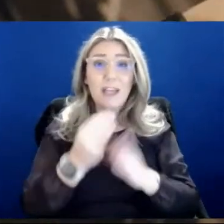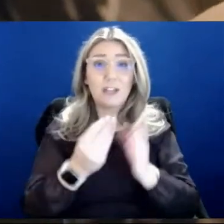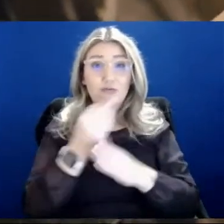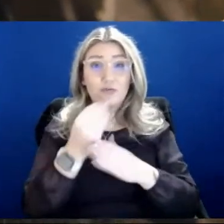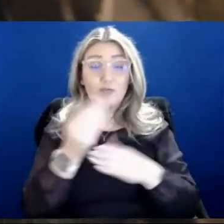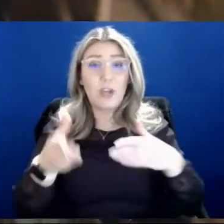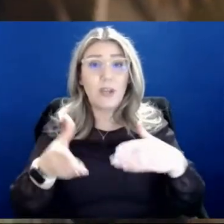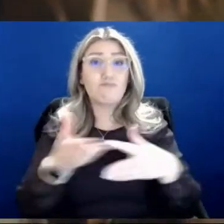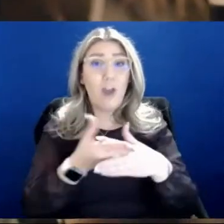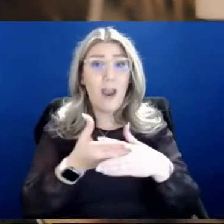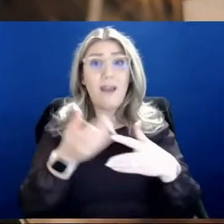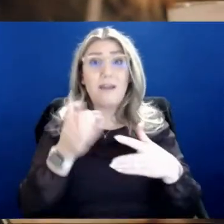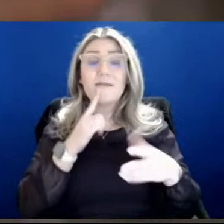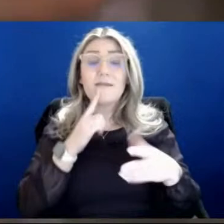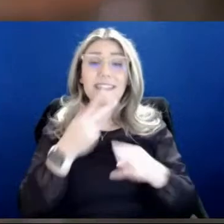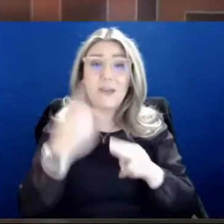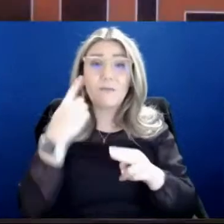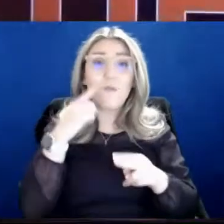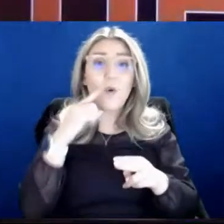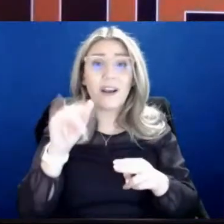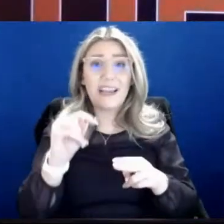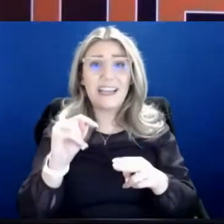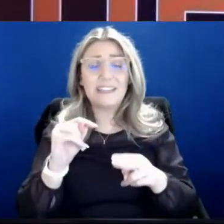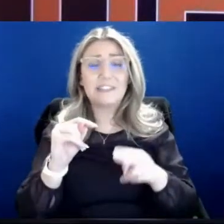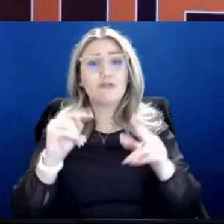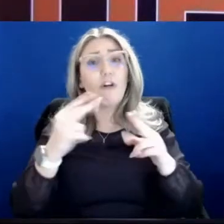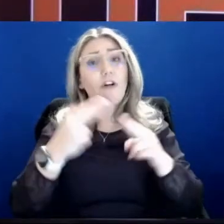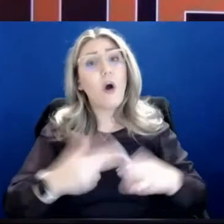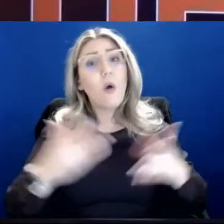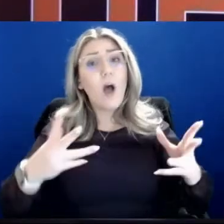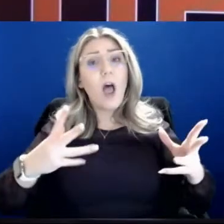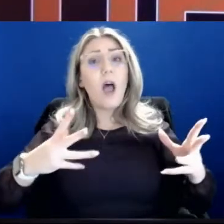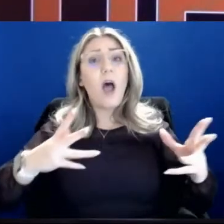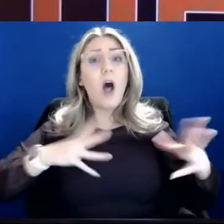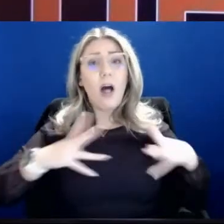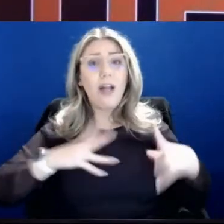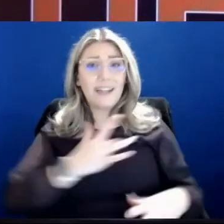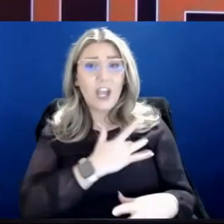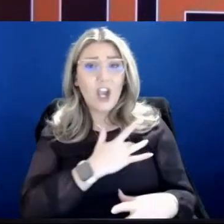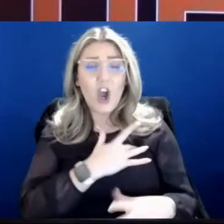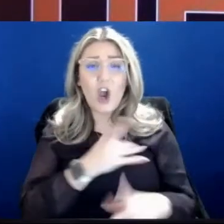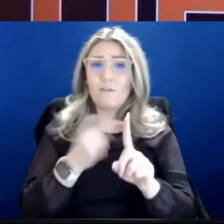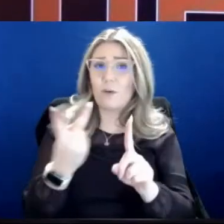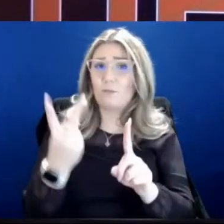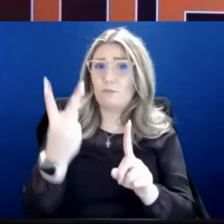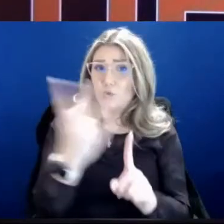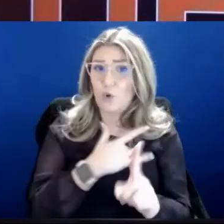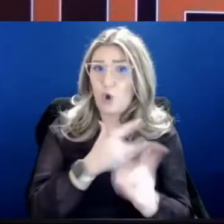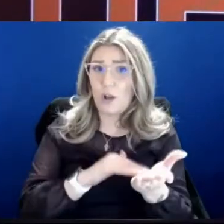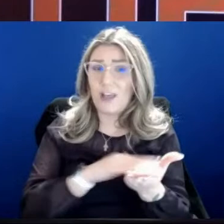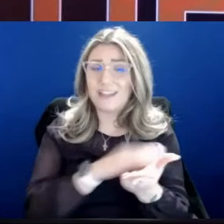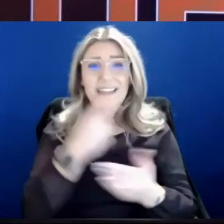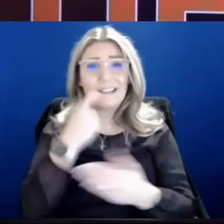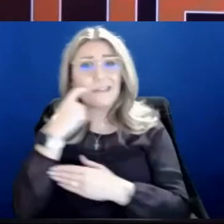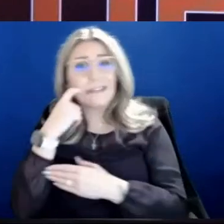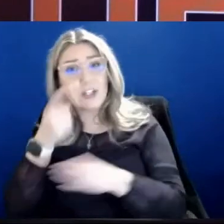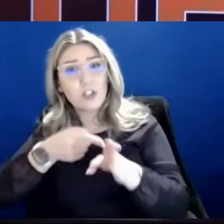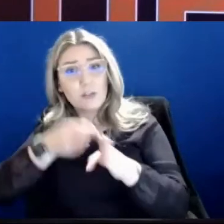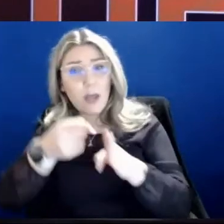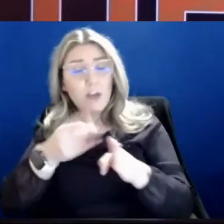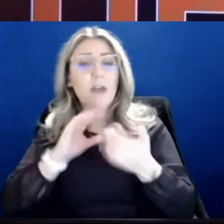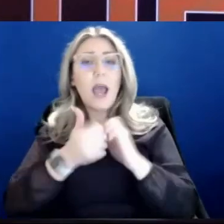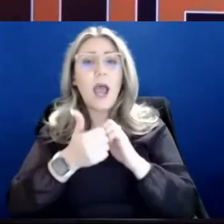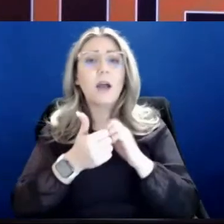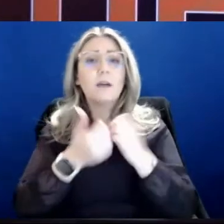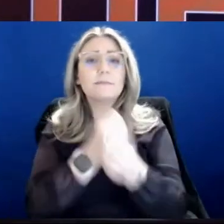it. It's called Holiday Heart. You're going to hear from 2 cardiologists along with an addiction specialist on how to safely navigate through this month